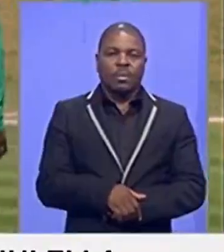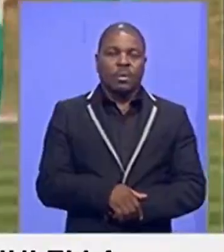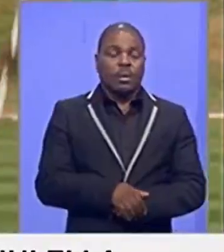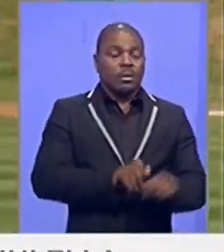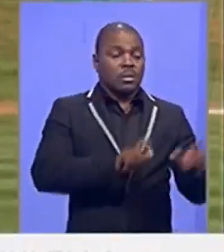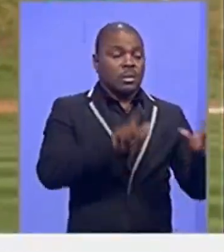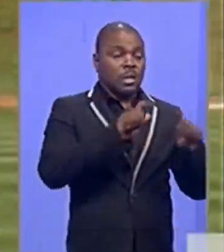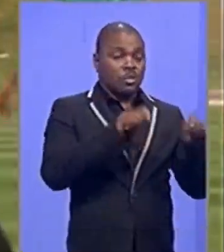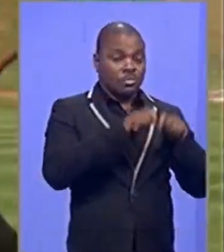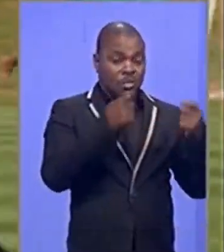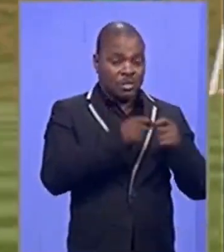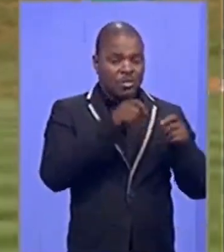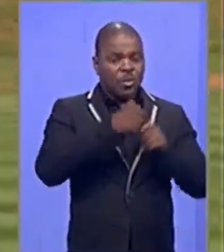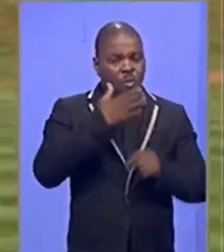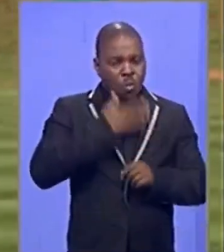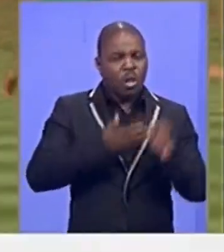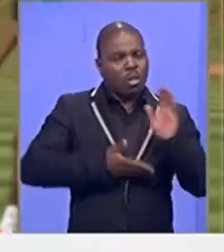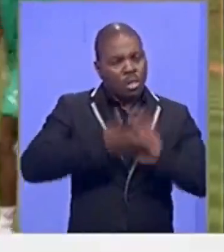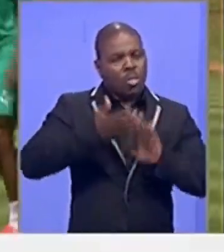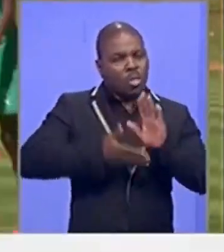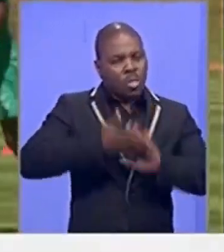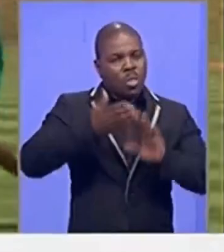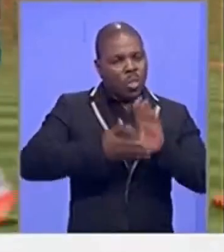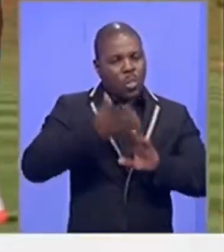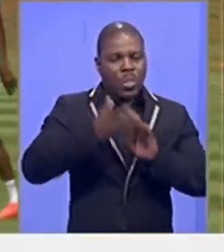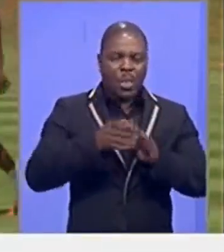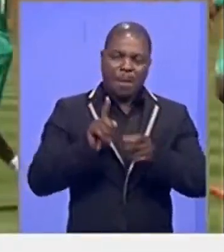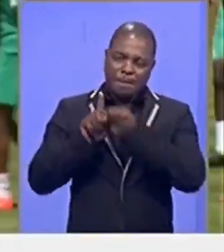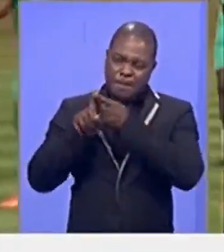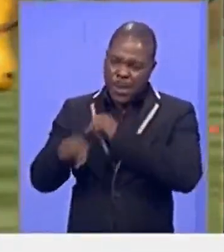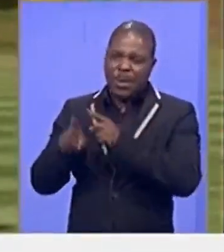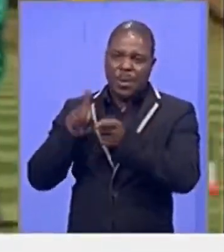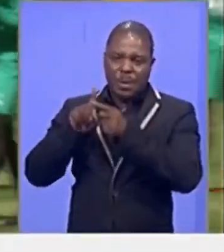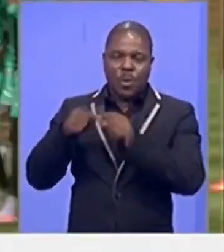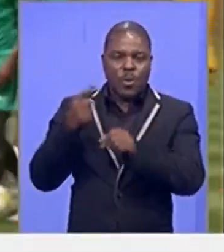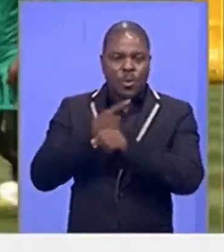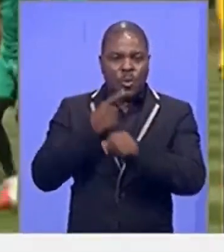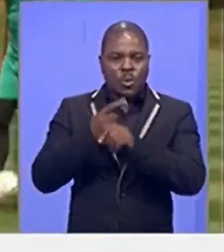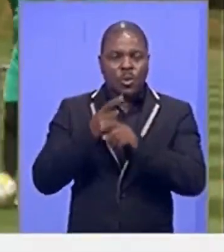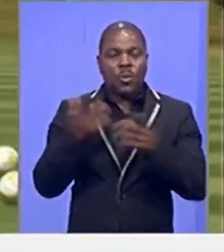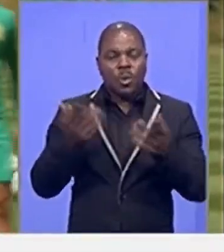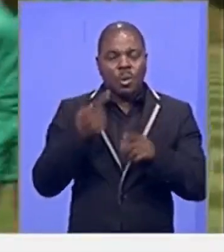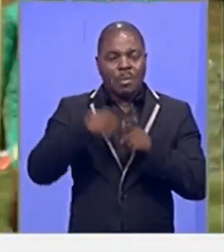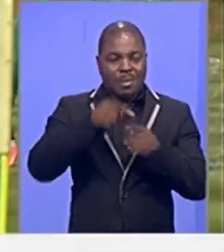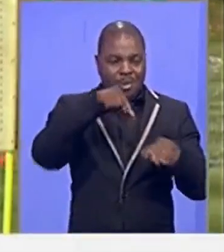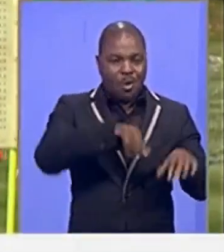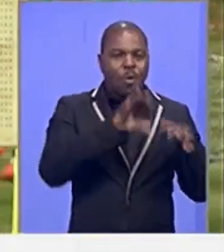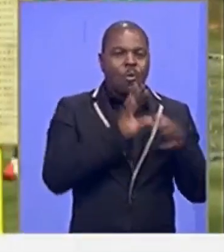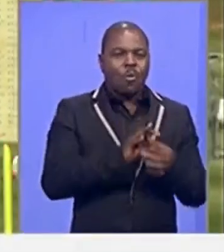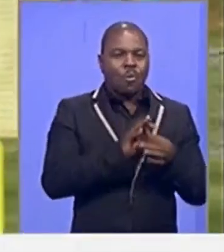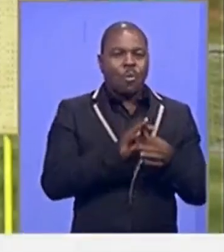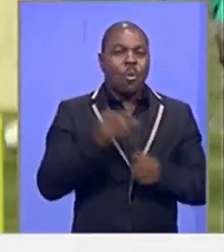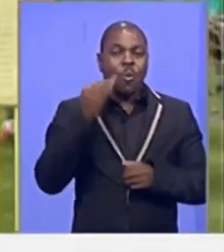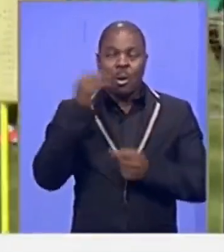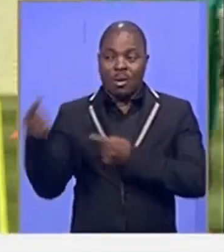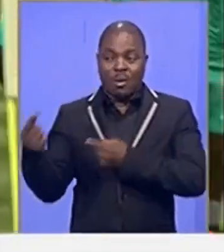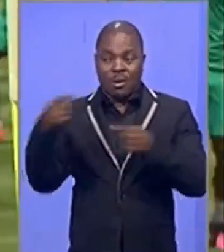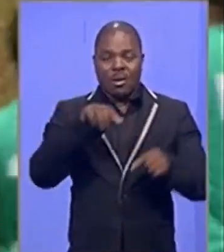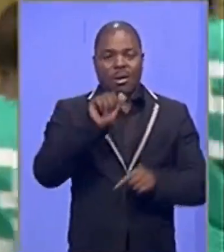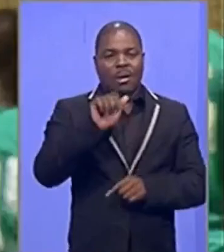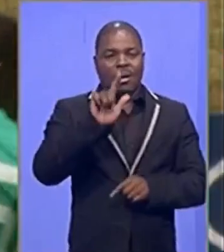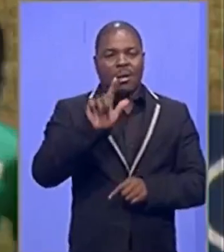Mamelodi Sundowns e nyaka go tswela pele ka rekoto ya bona e botse dipapading tša selegae kgatlhanong le